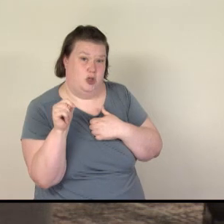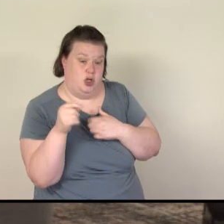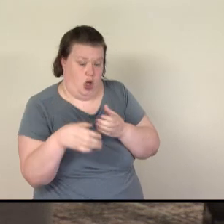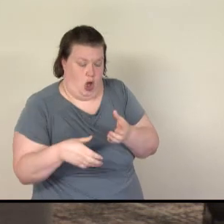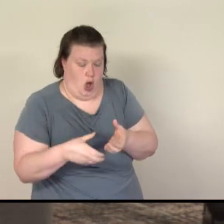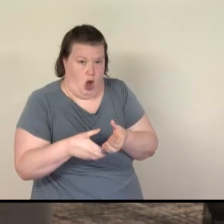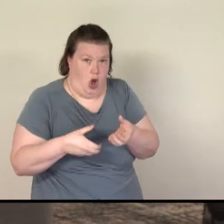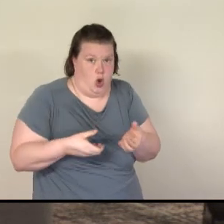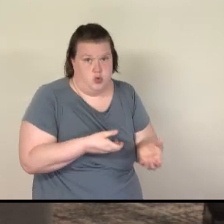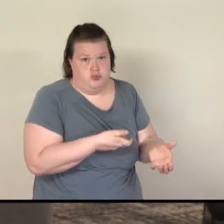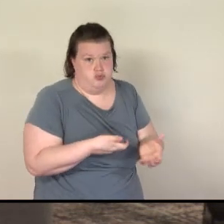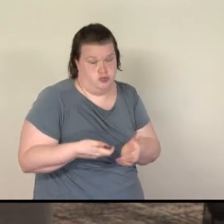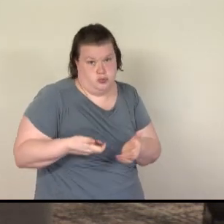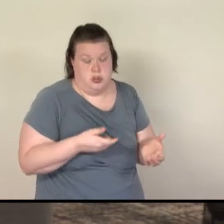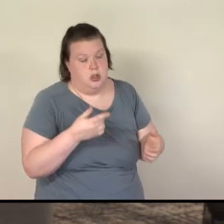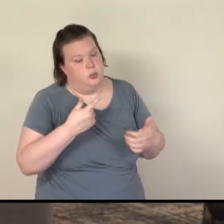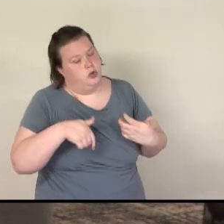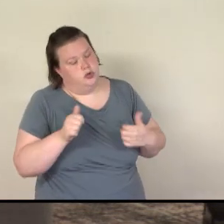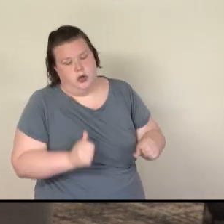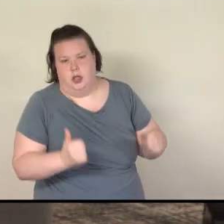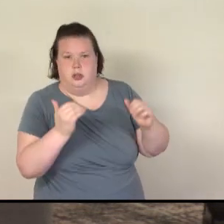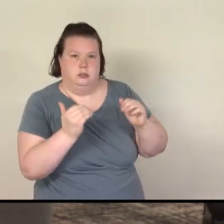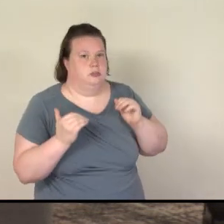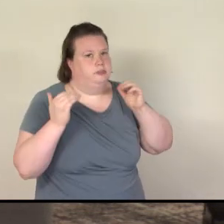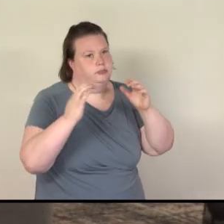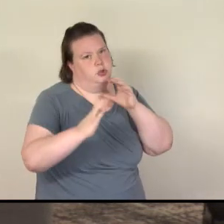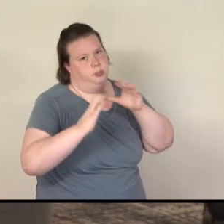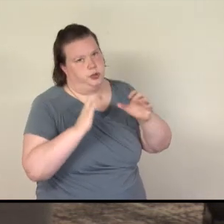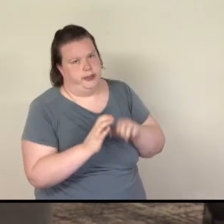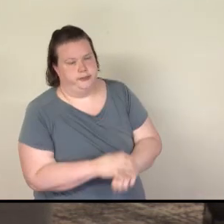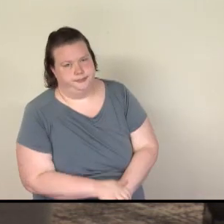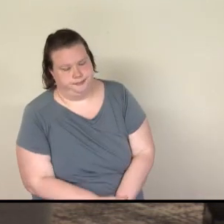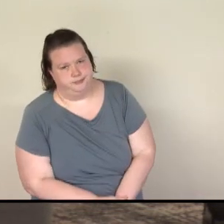we're really trying to go above and beyond to communicate well with them.